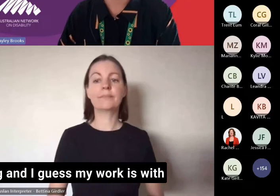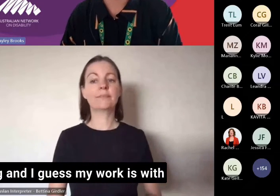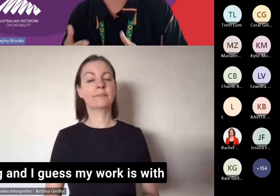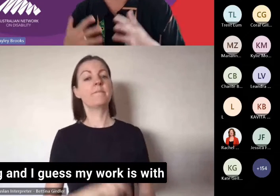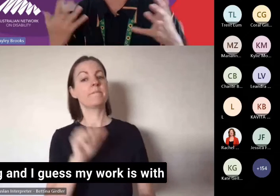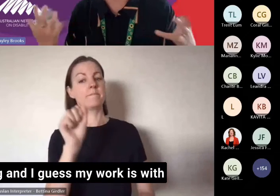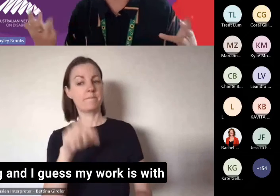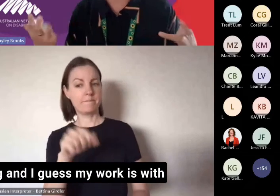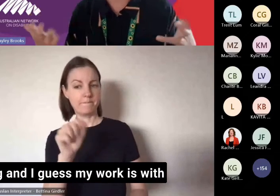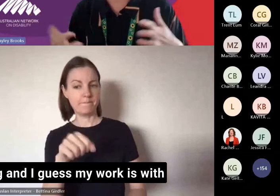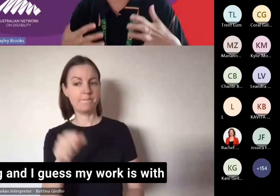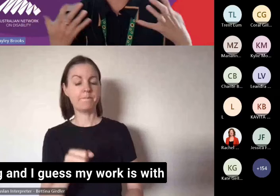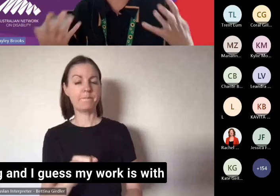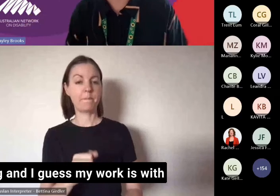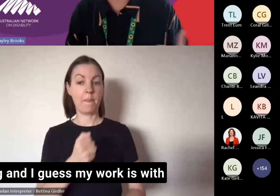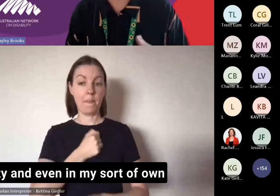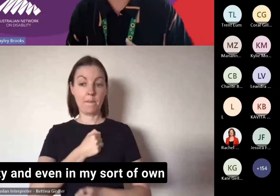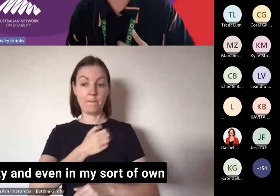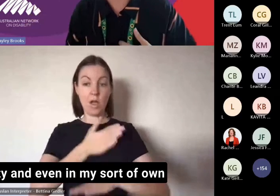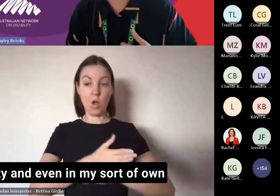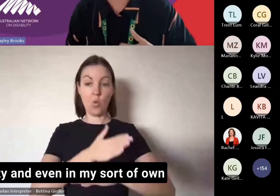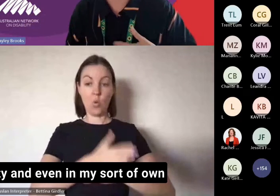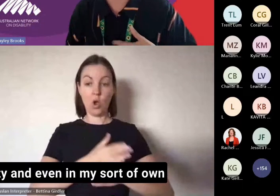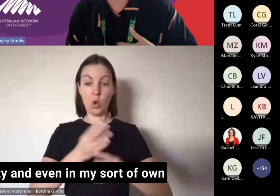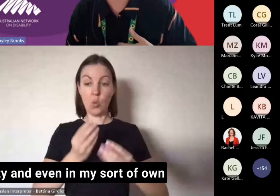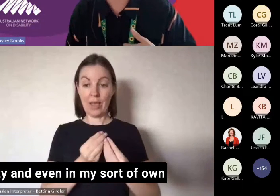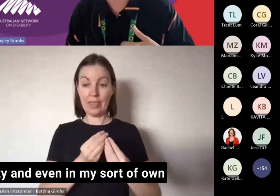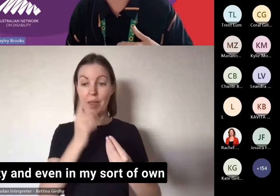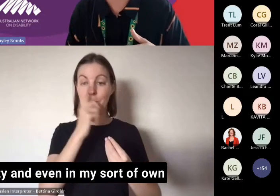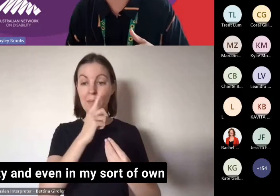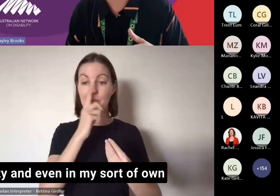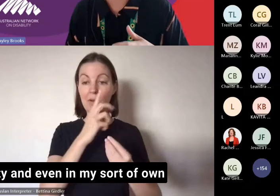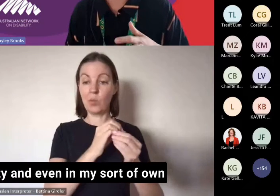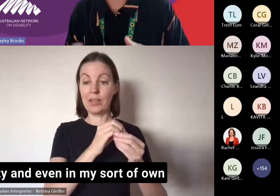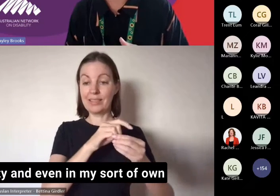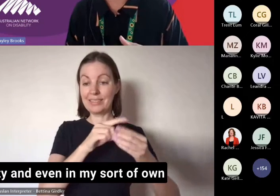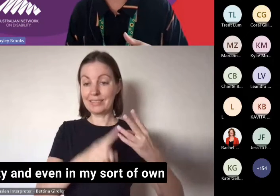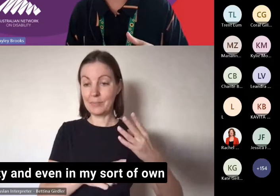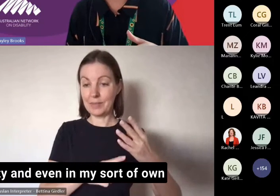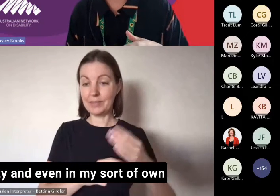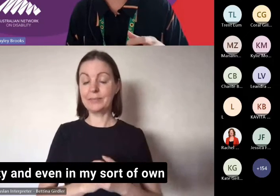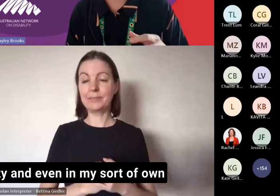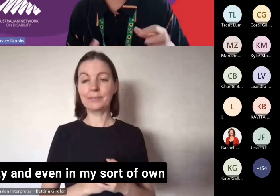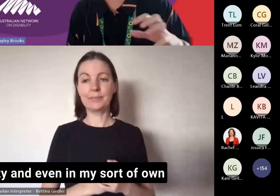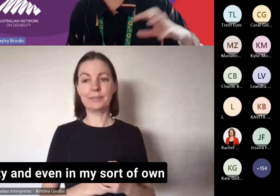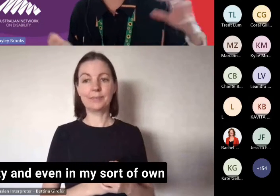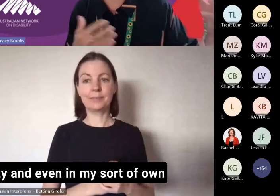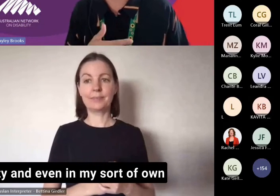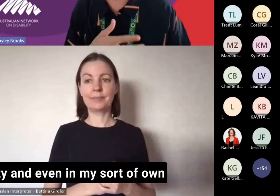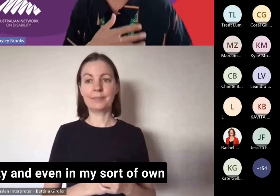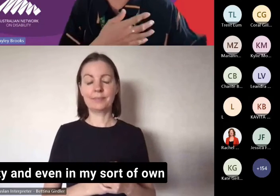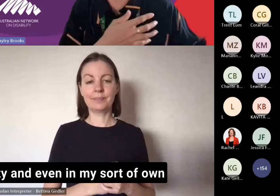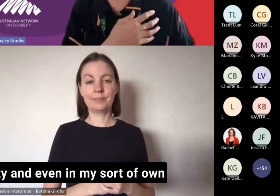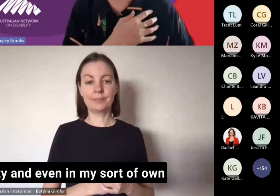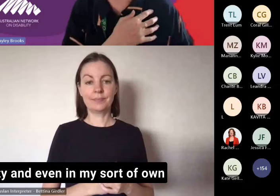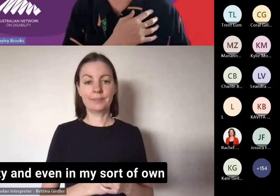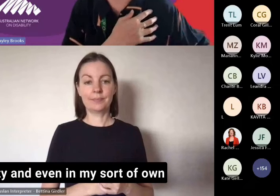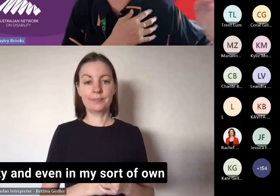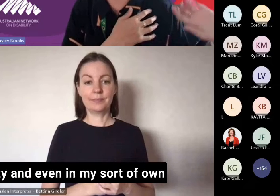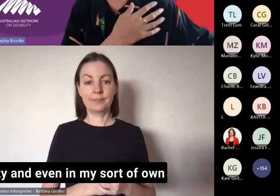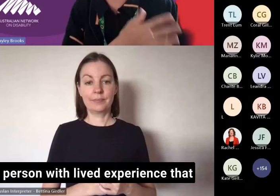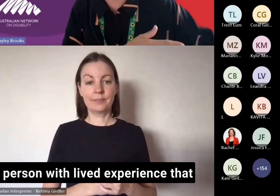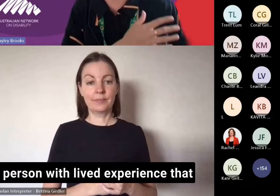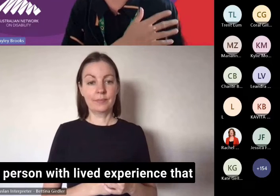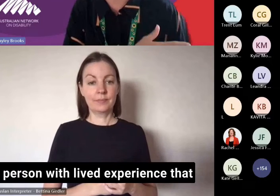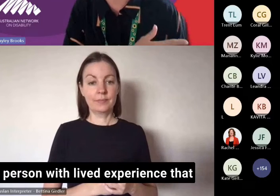speaking, and I guess my work is with people with disability, and often, and even in my sort